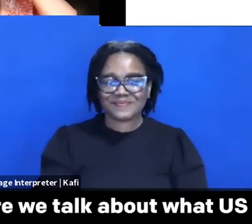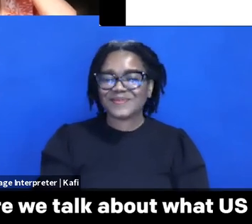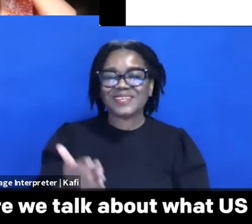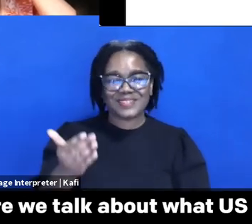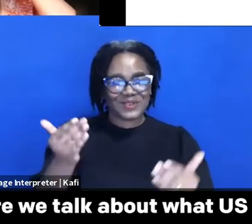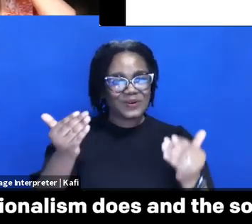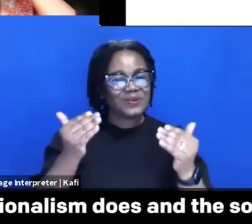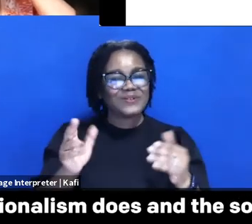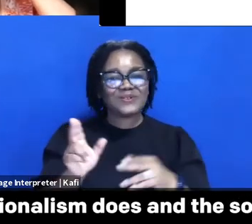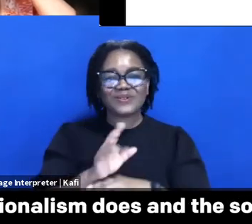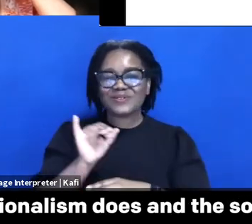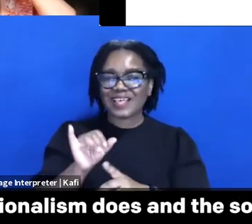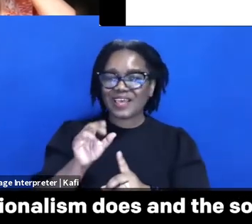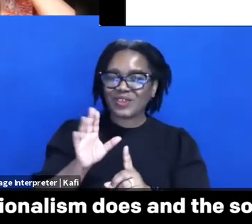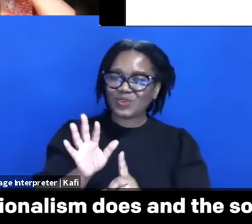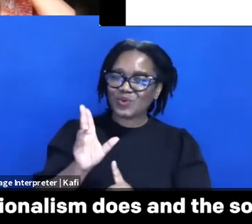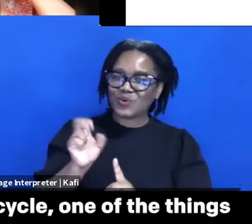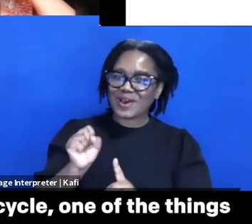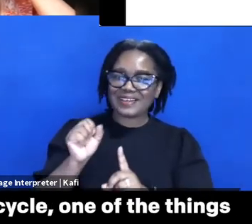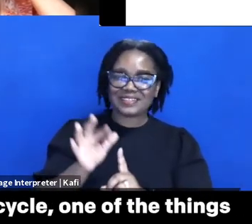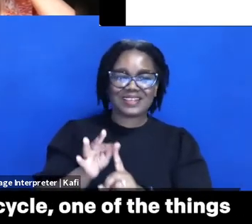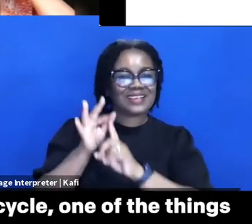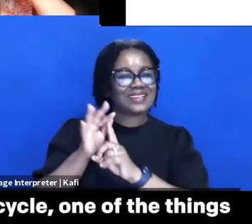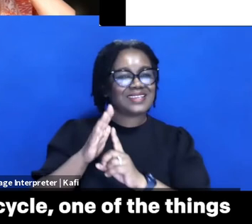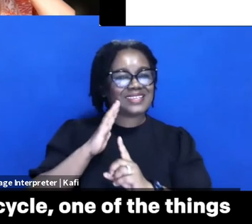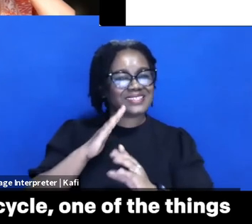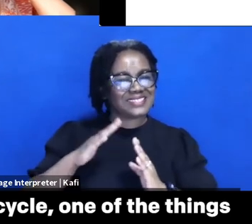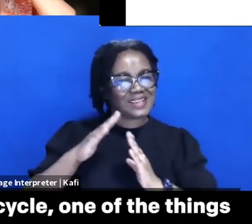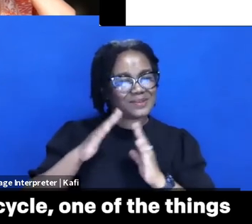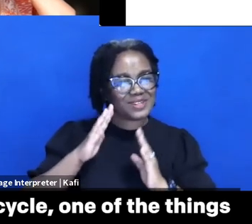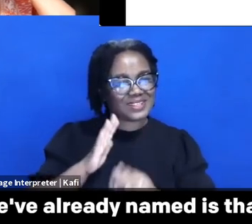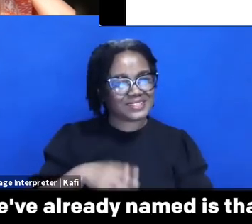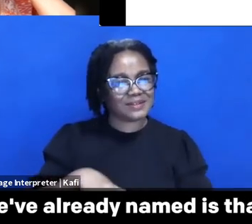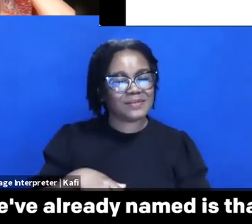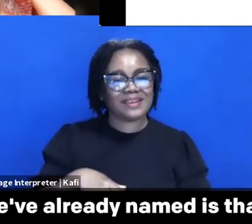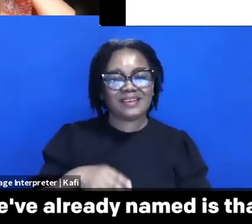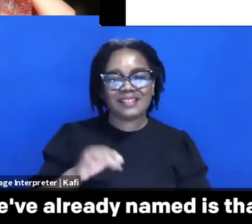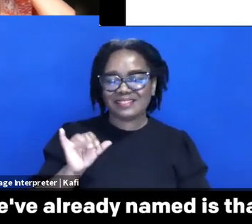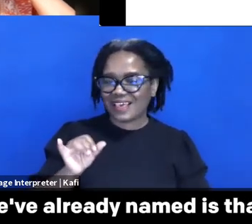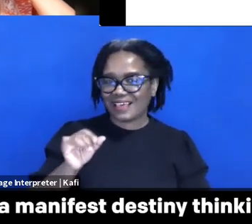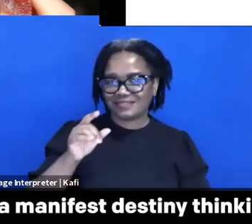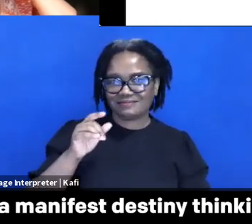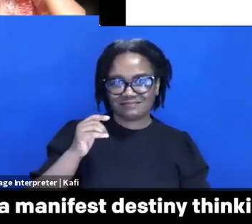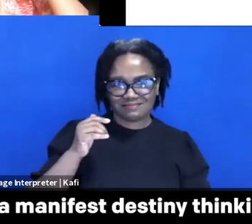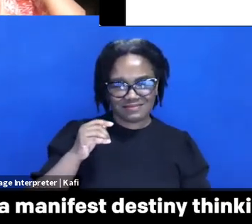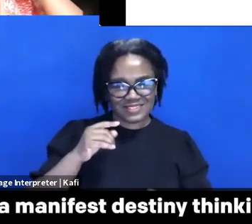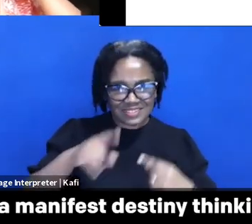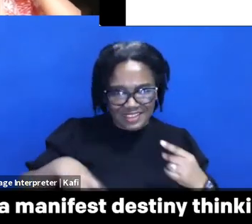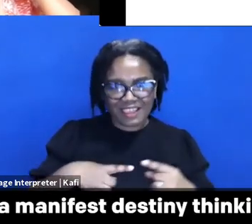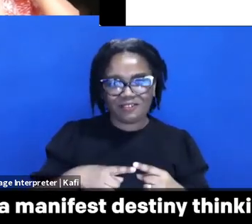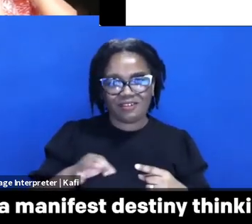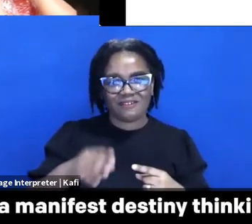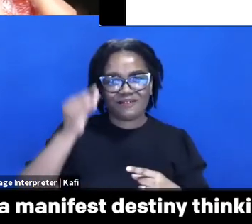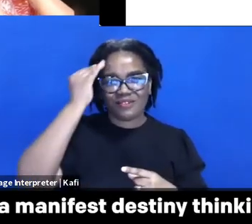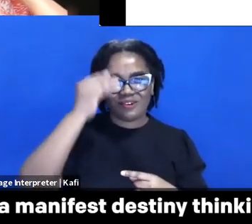about what US exceptionalism does in the sort of cycle, one of the things that we've already named is that there's a manifest